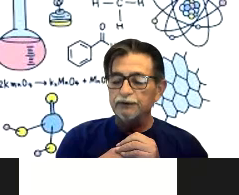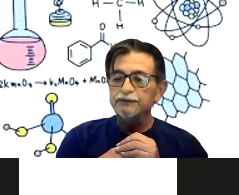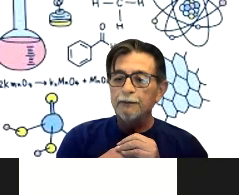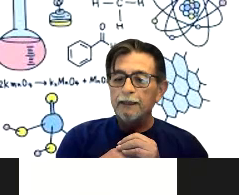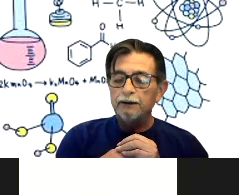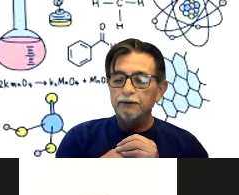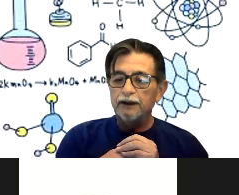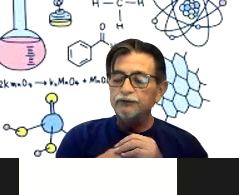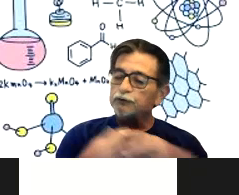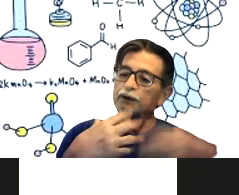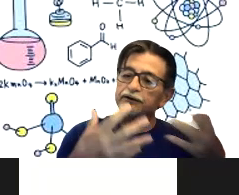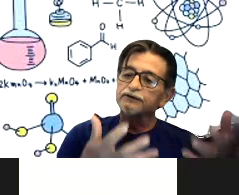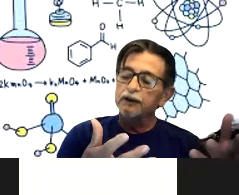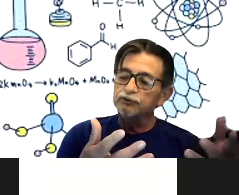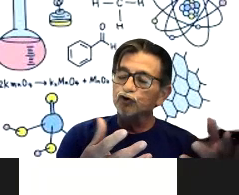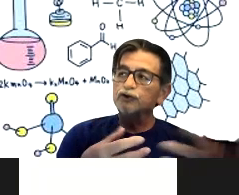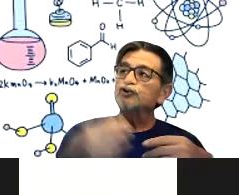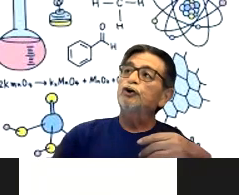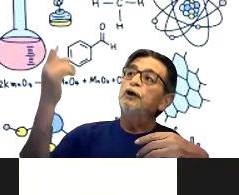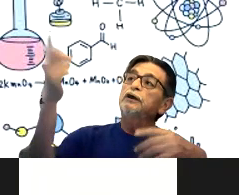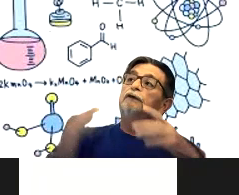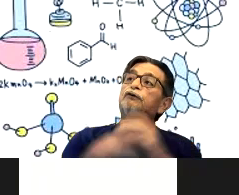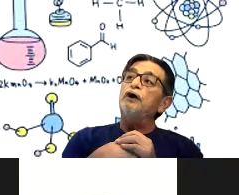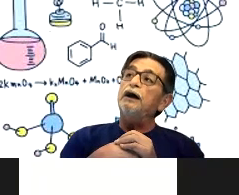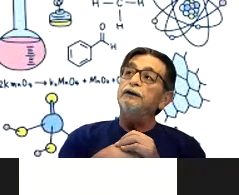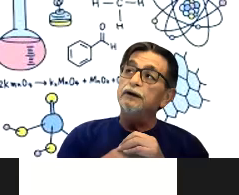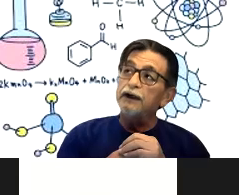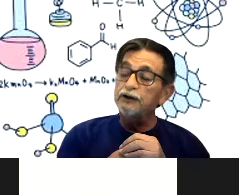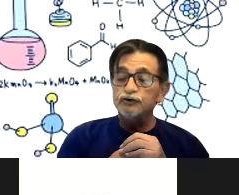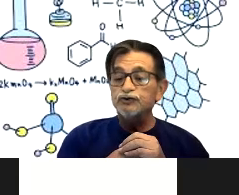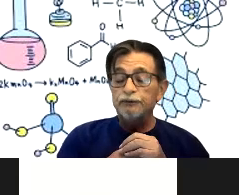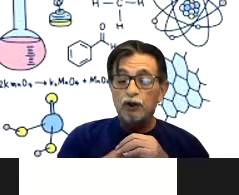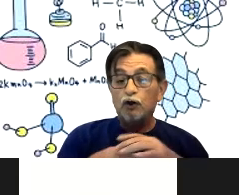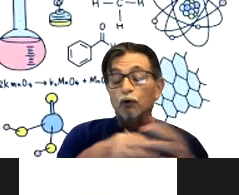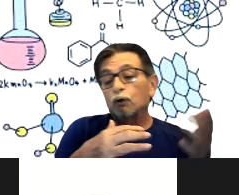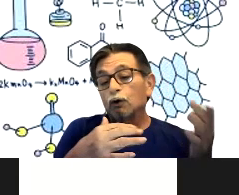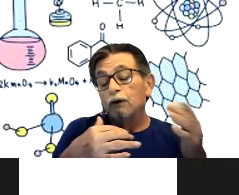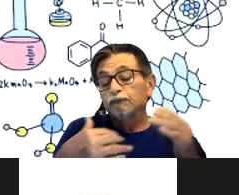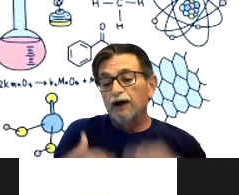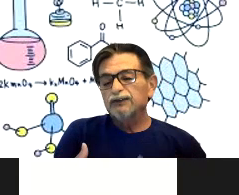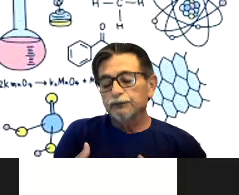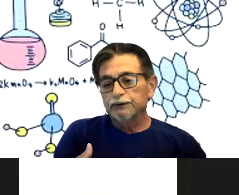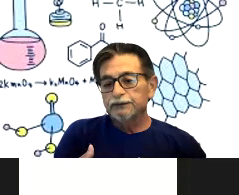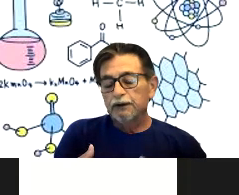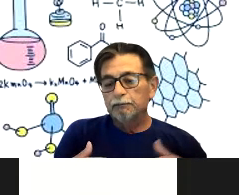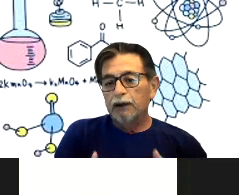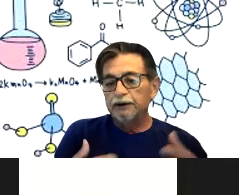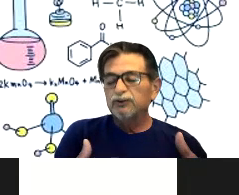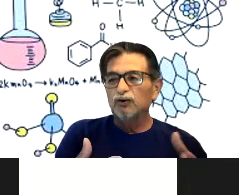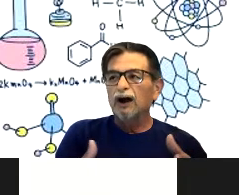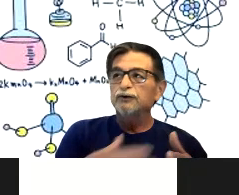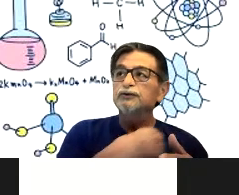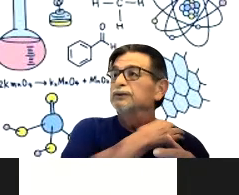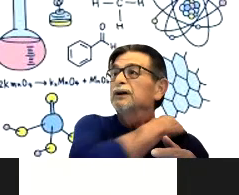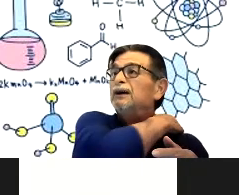number of electrons. Okay, so you would get the same structure if you had nitrogen or phosphorus